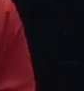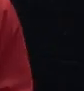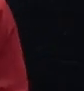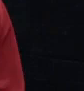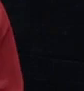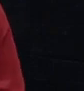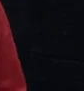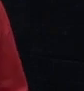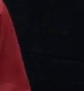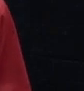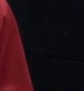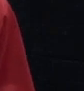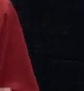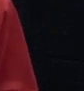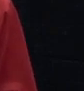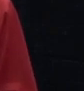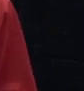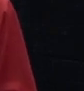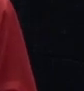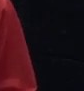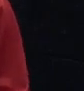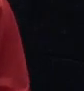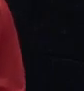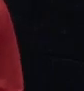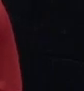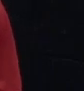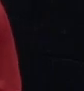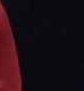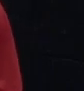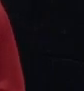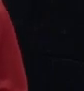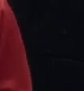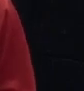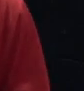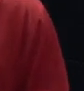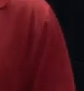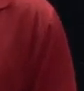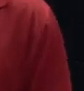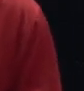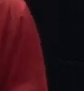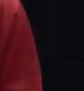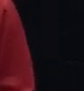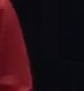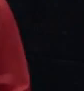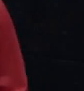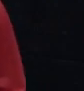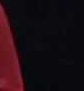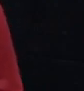core values: collaboration, advocacy, friendship, and of course, empowerment.